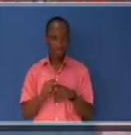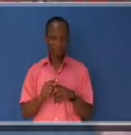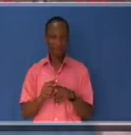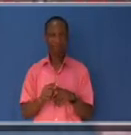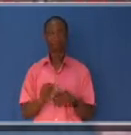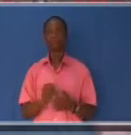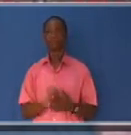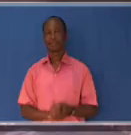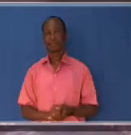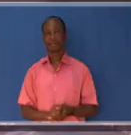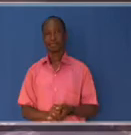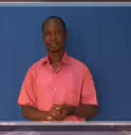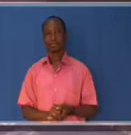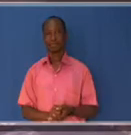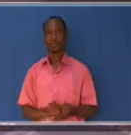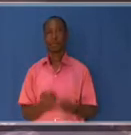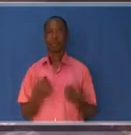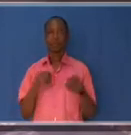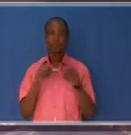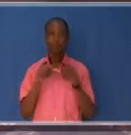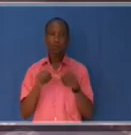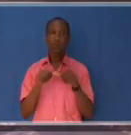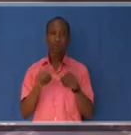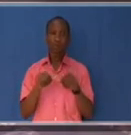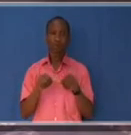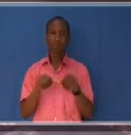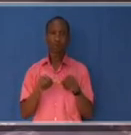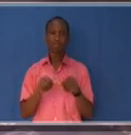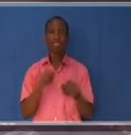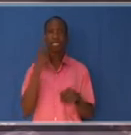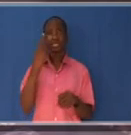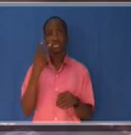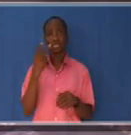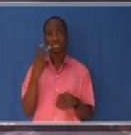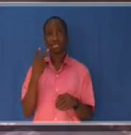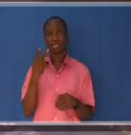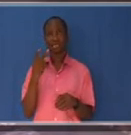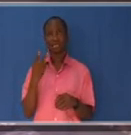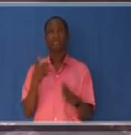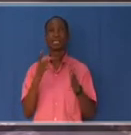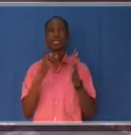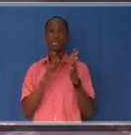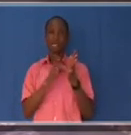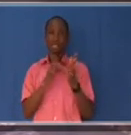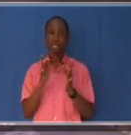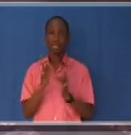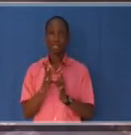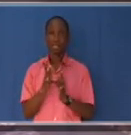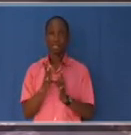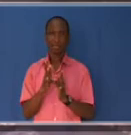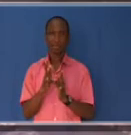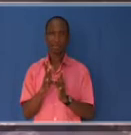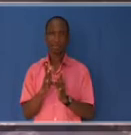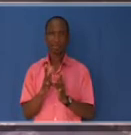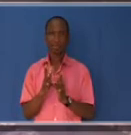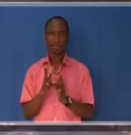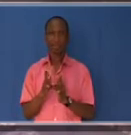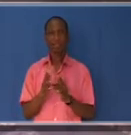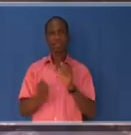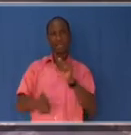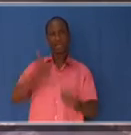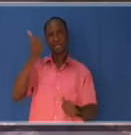eh, ye never ready, yes, Christo, who did for Cassia or Tissa Moses. Our young couple, I